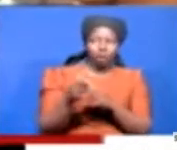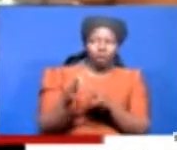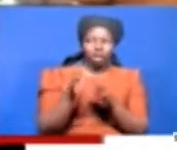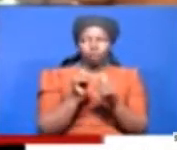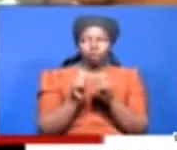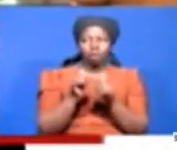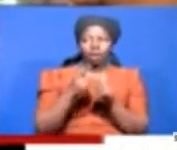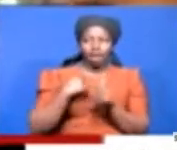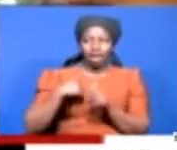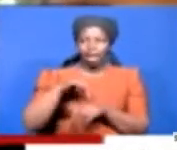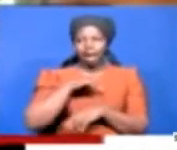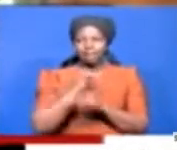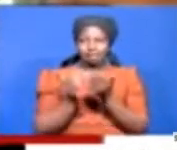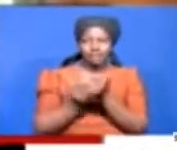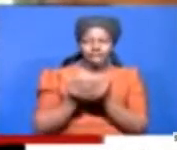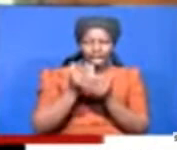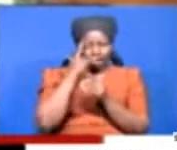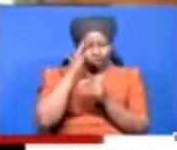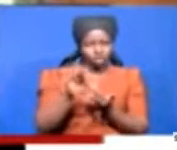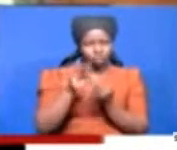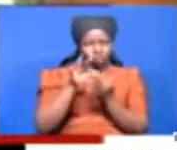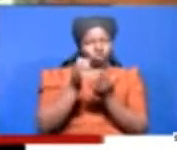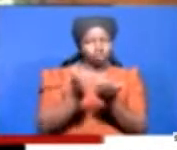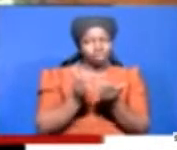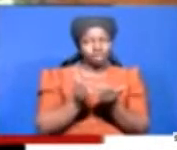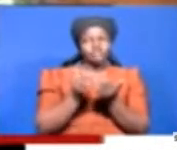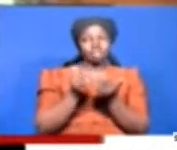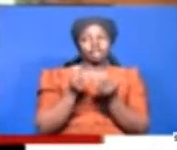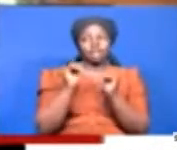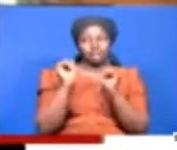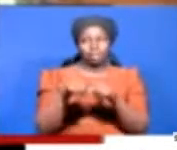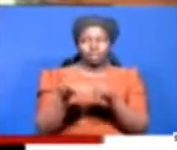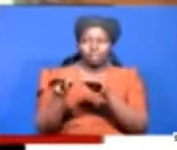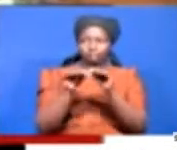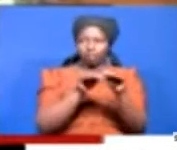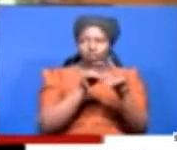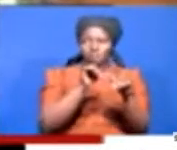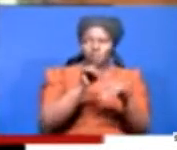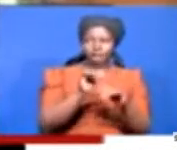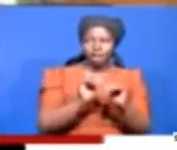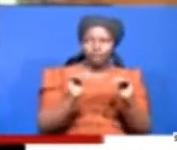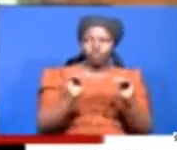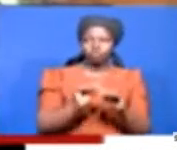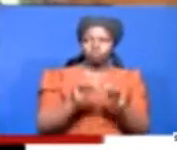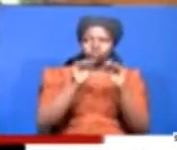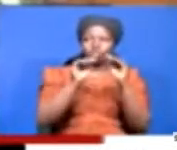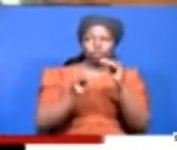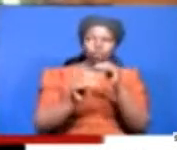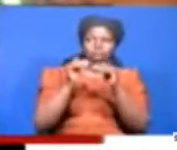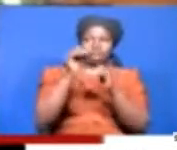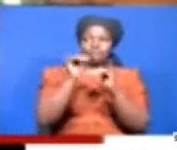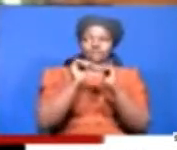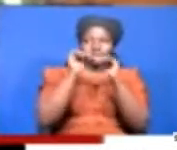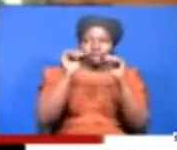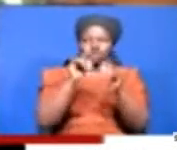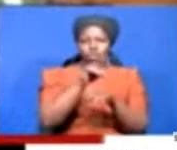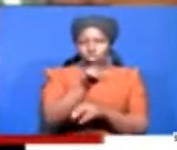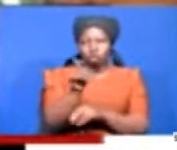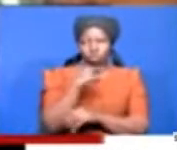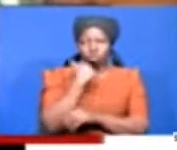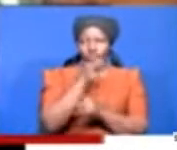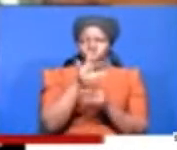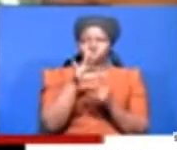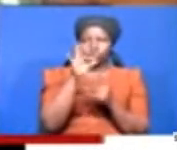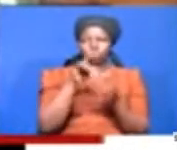special needs, and the ways and needs by which they move from one grade to another. Those who choose to go